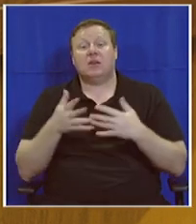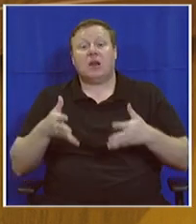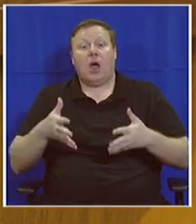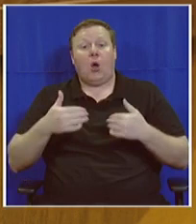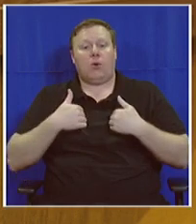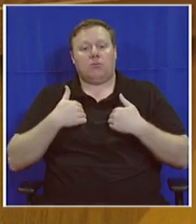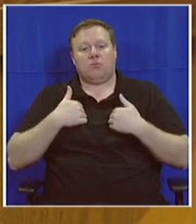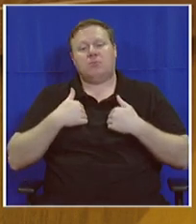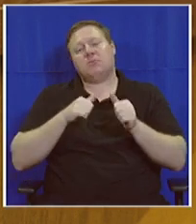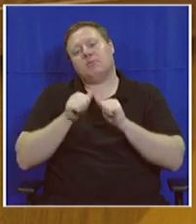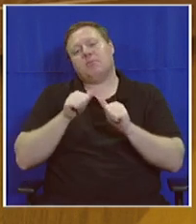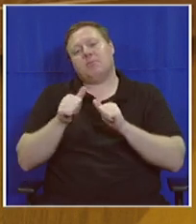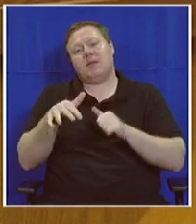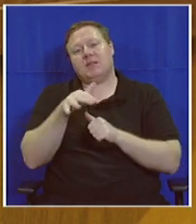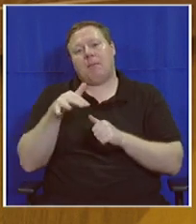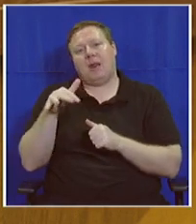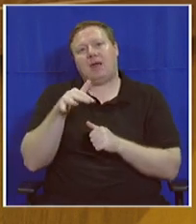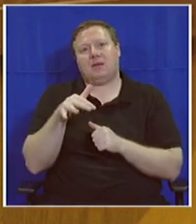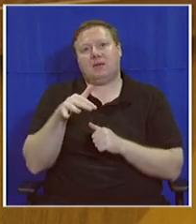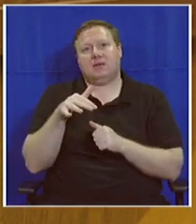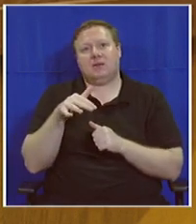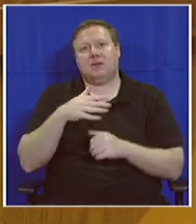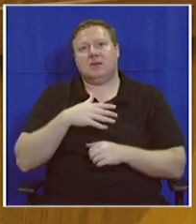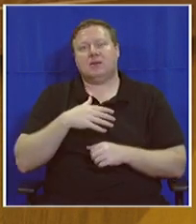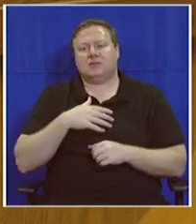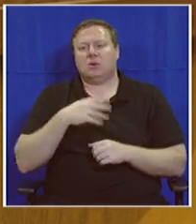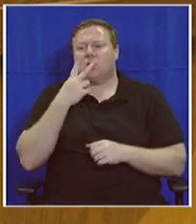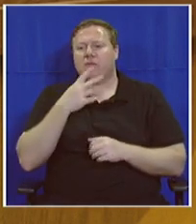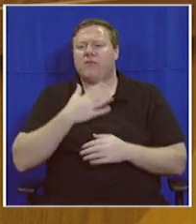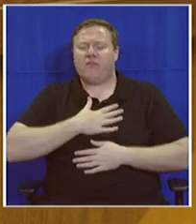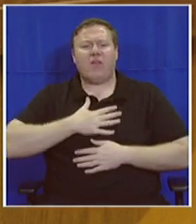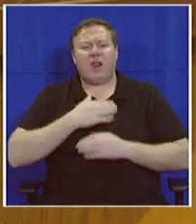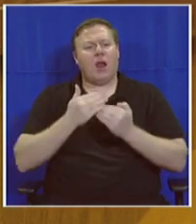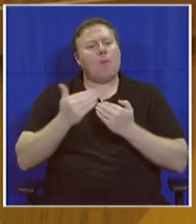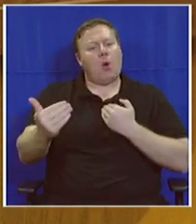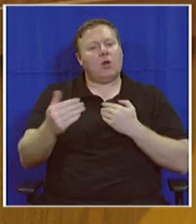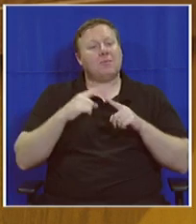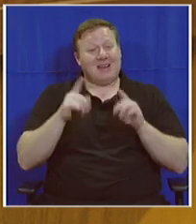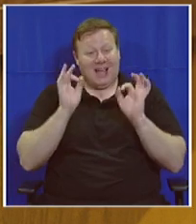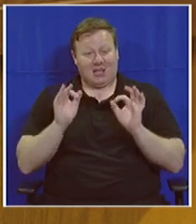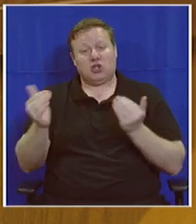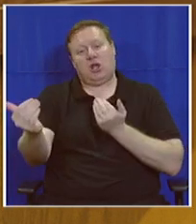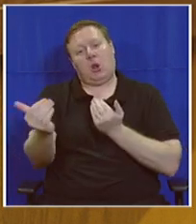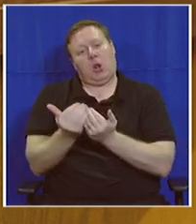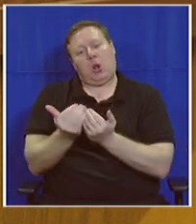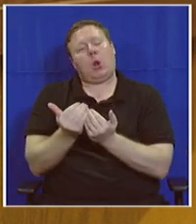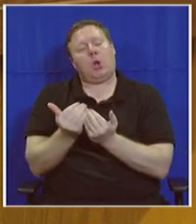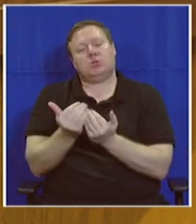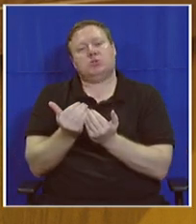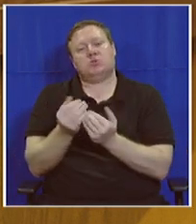place, and though we seem apart, I am closer than ever I was to